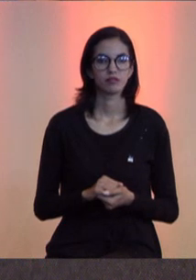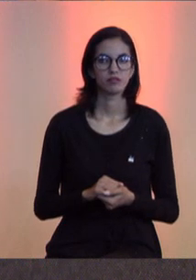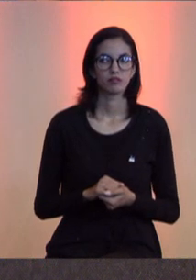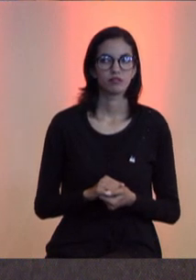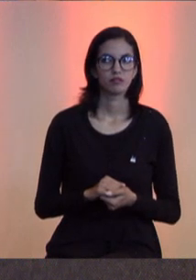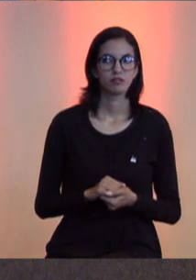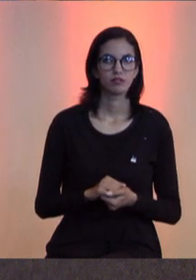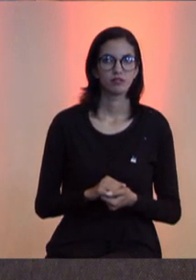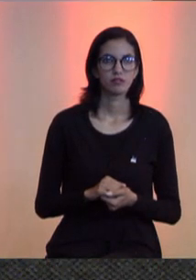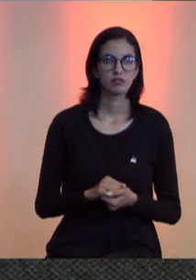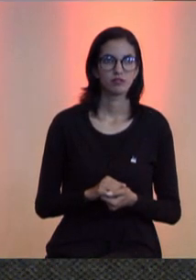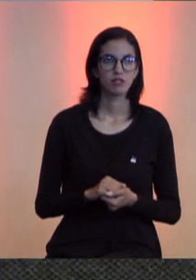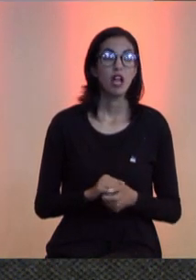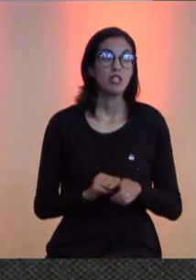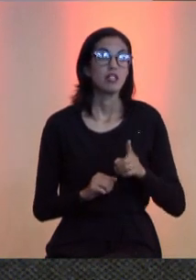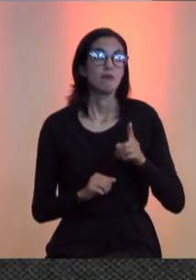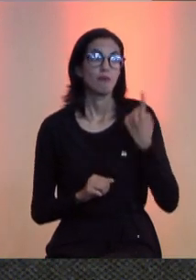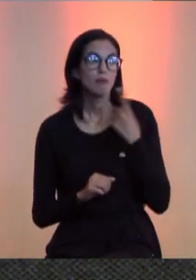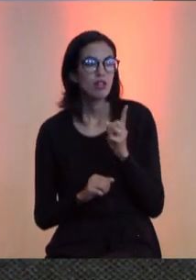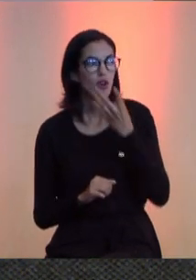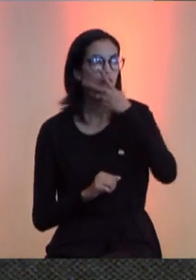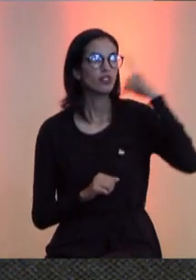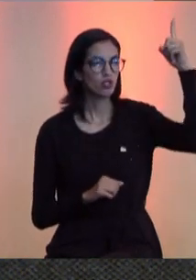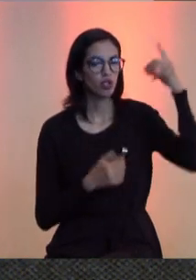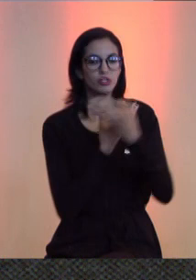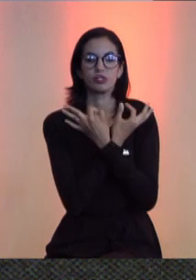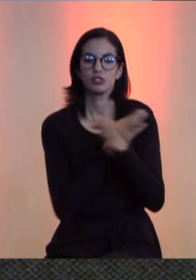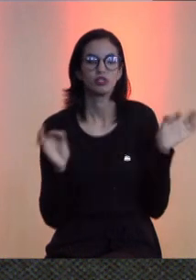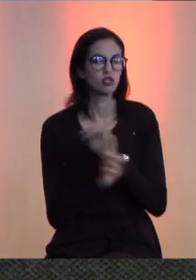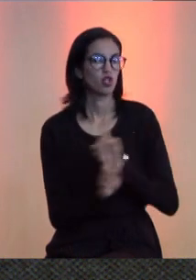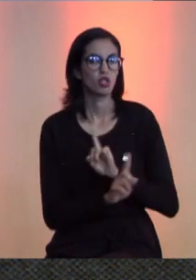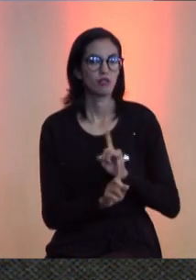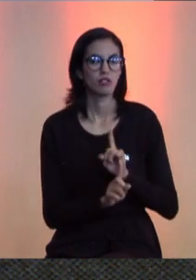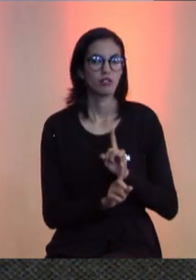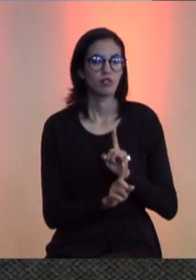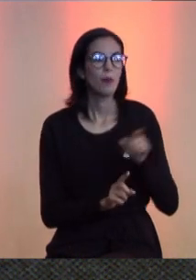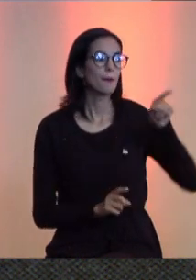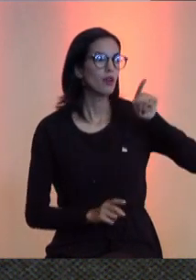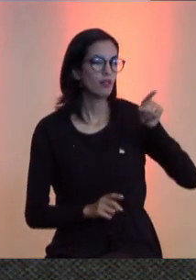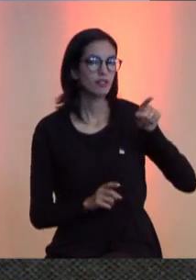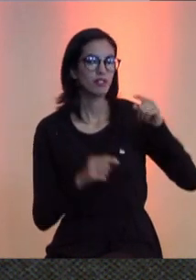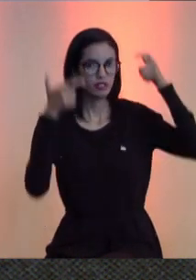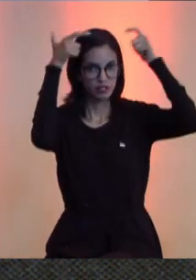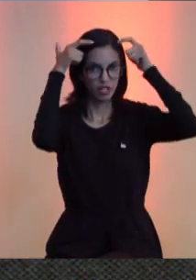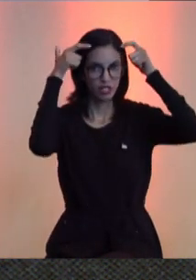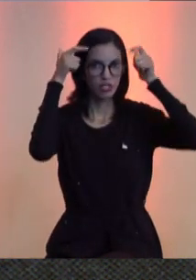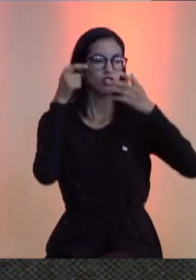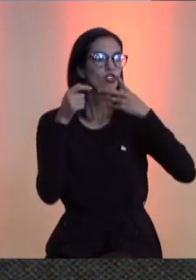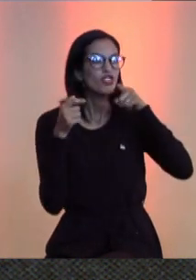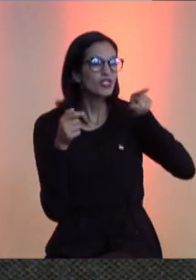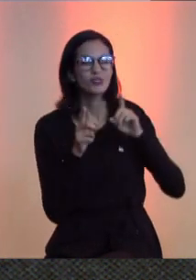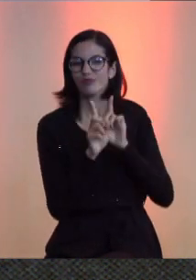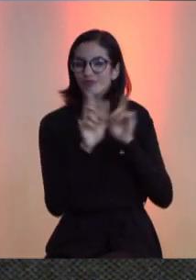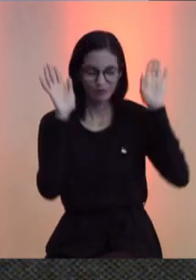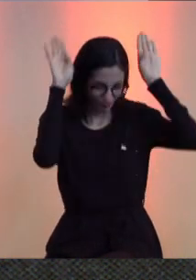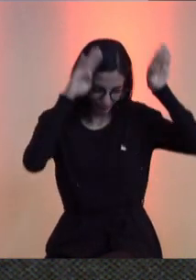king. Y aun si no sepas, oh rey, que tu Dios no adoraremos. That will not serve thy